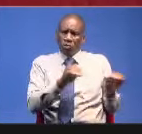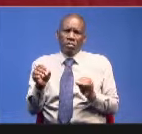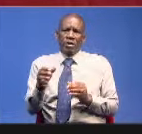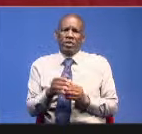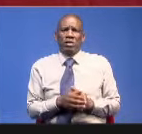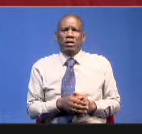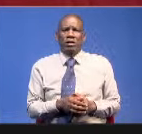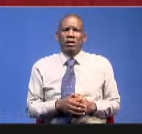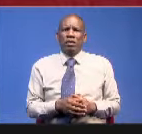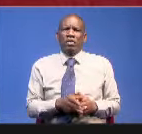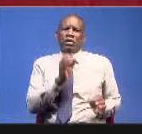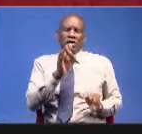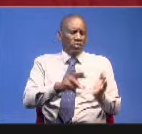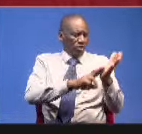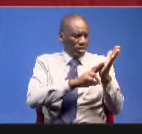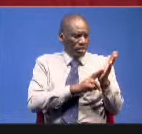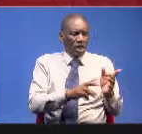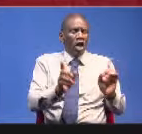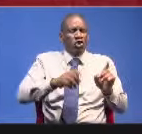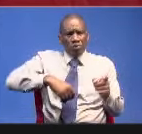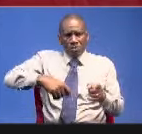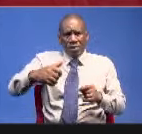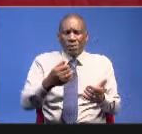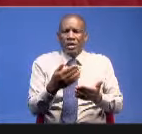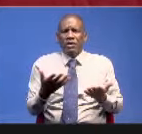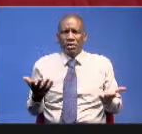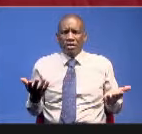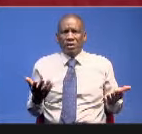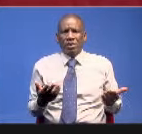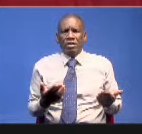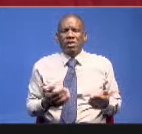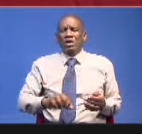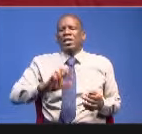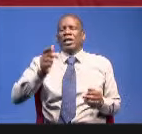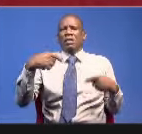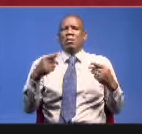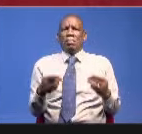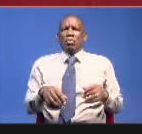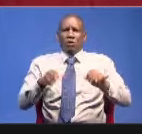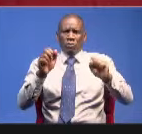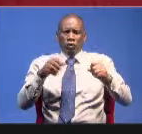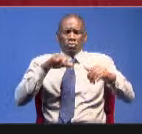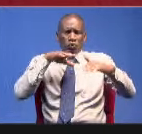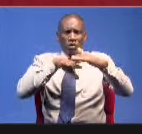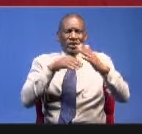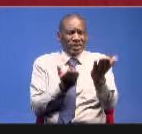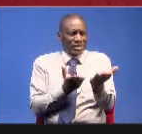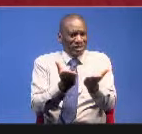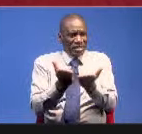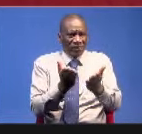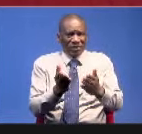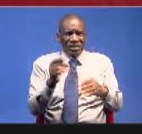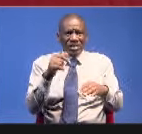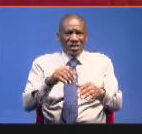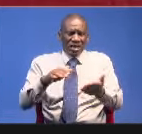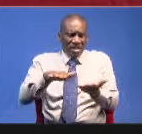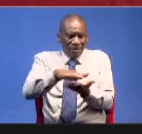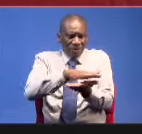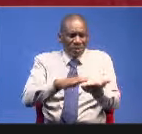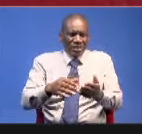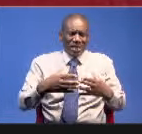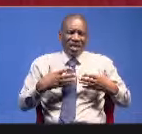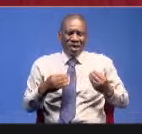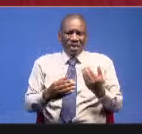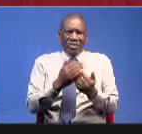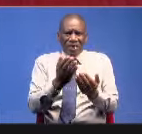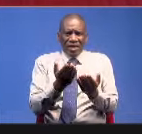Just by being registered and not paying anything, Kenyans will be able to access service in primary health care